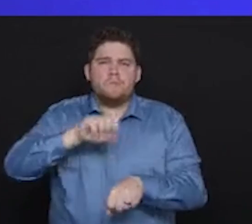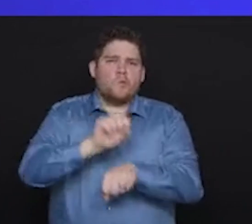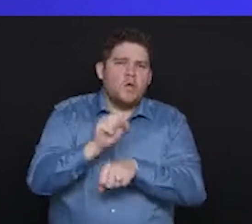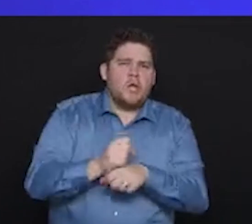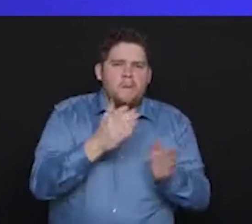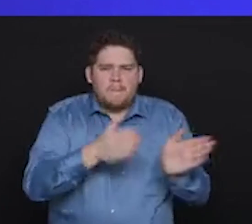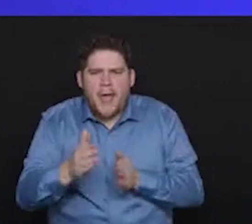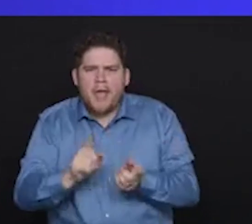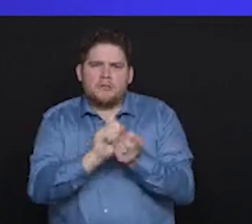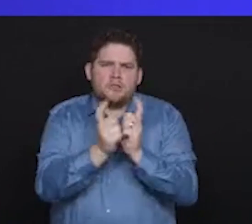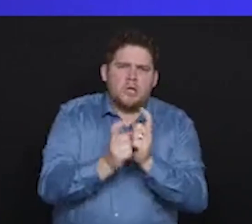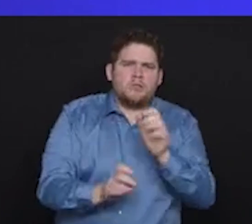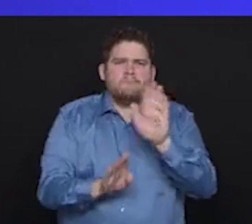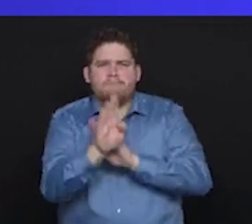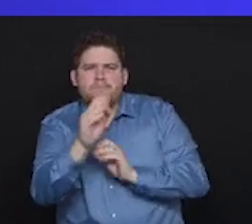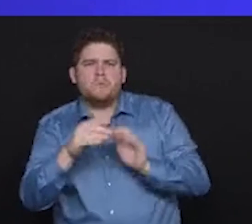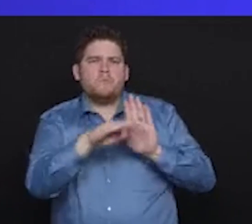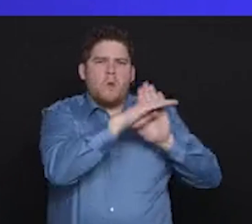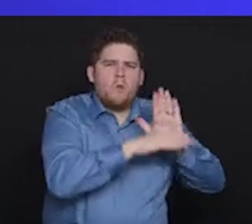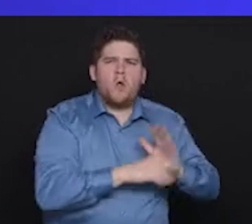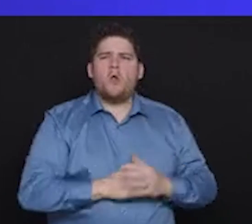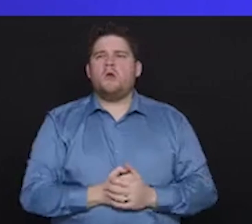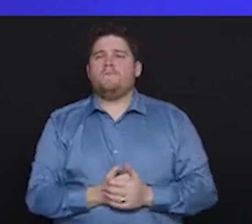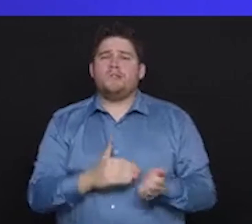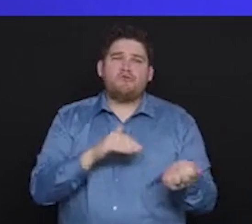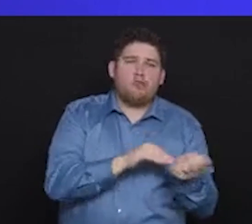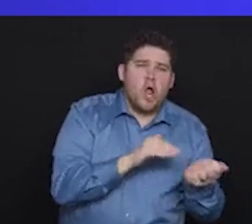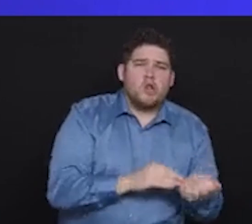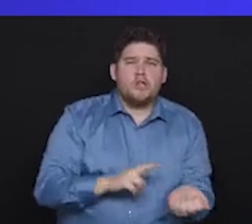healthcare workers, and their representatives who have